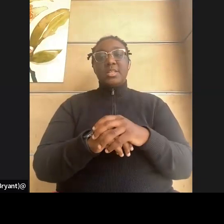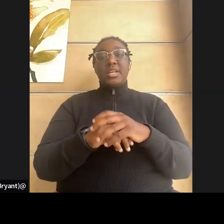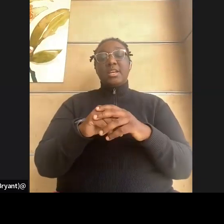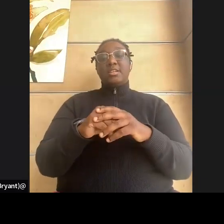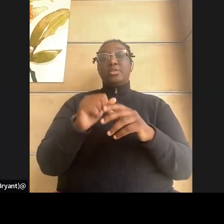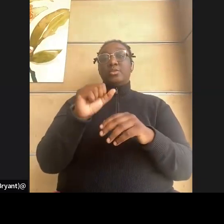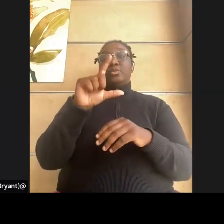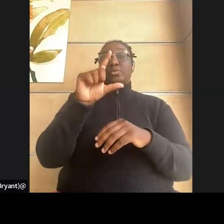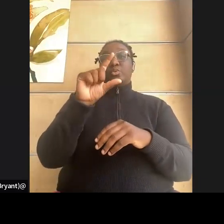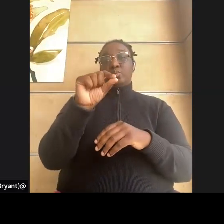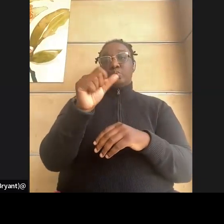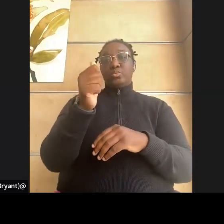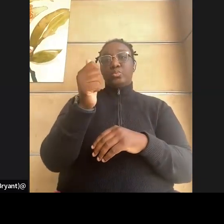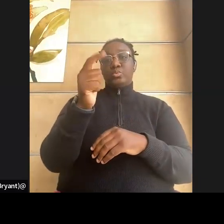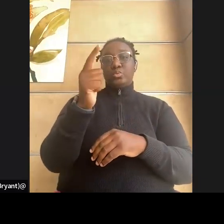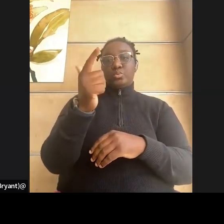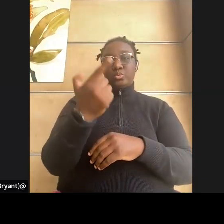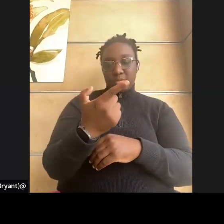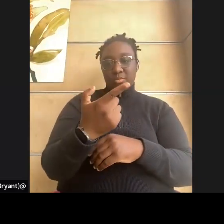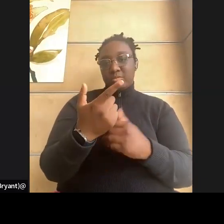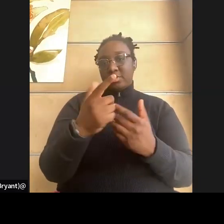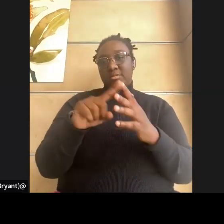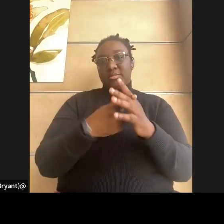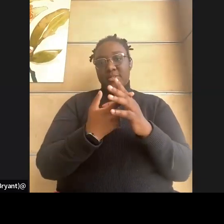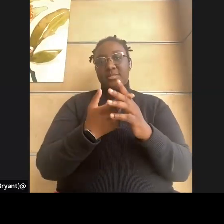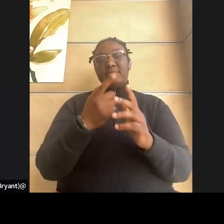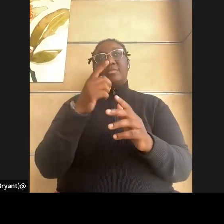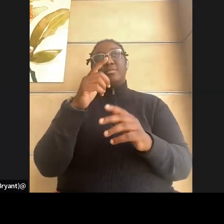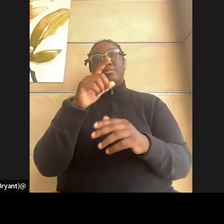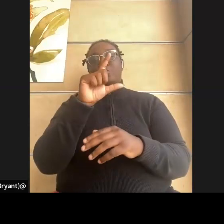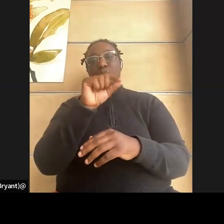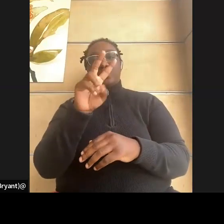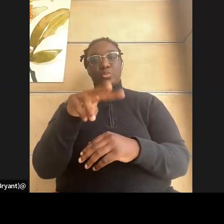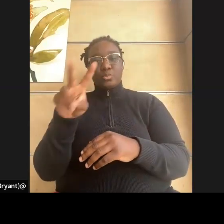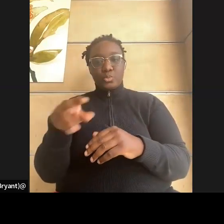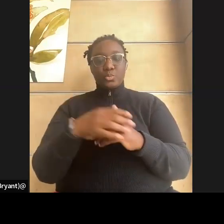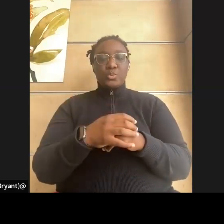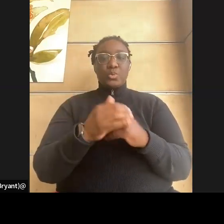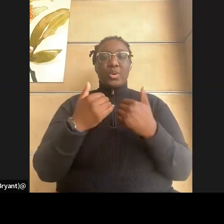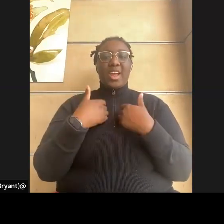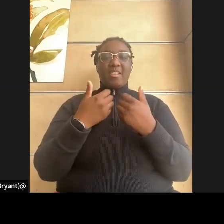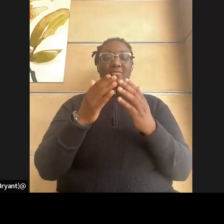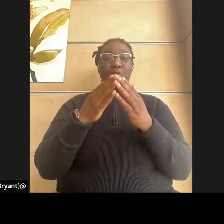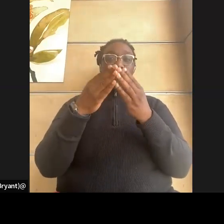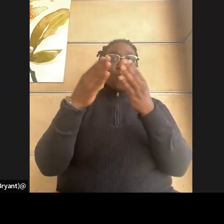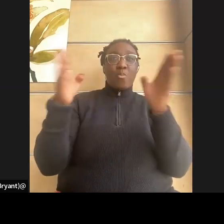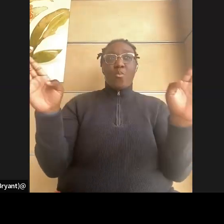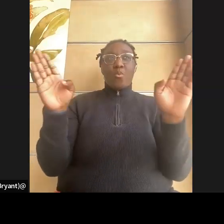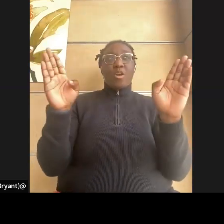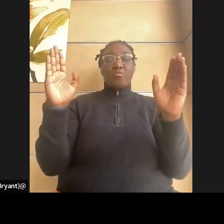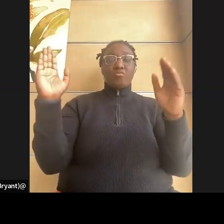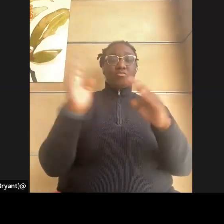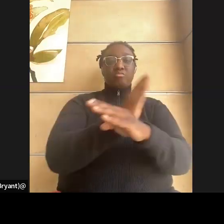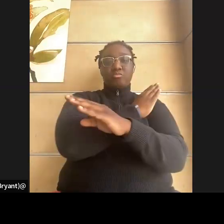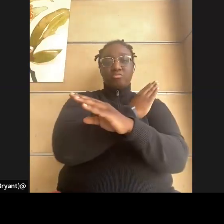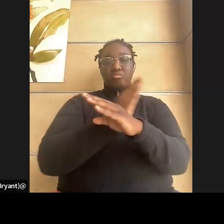of 2020 and 2021 and beginning of 2022 with a wide range of stakeholders. I think many of the organizations